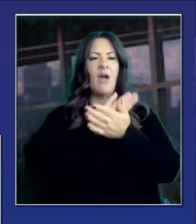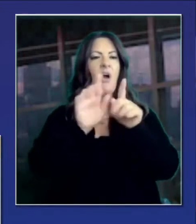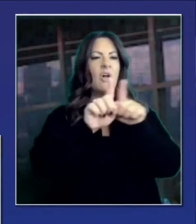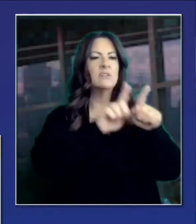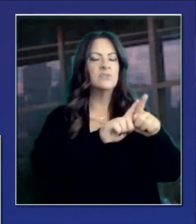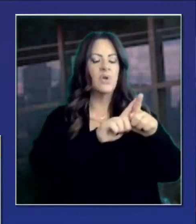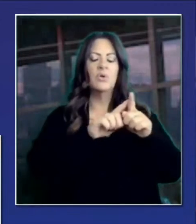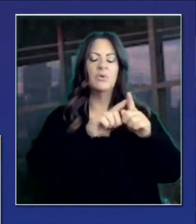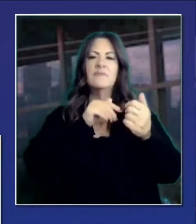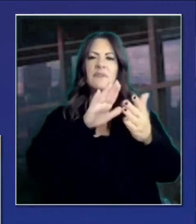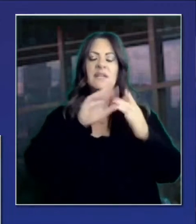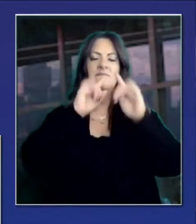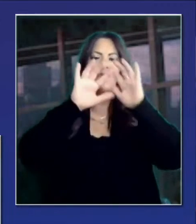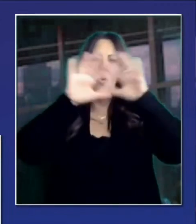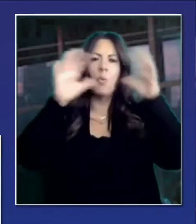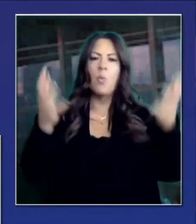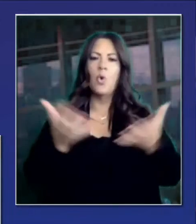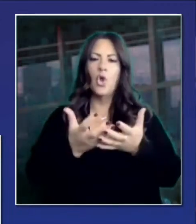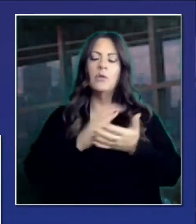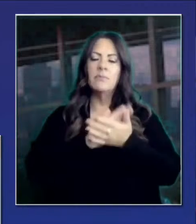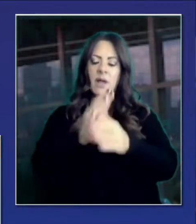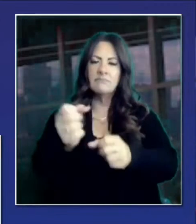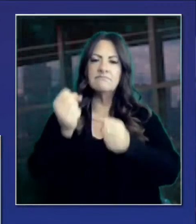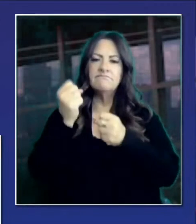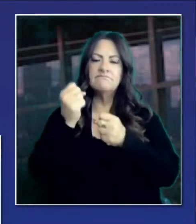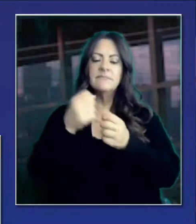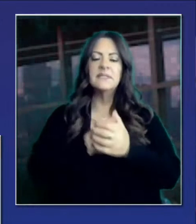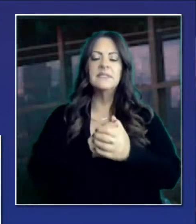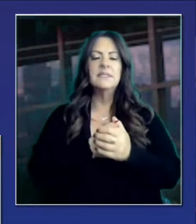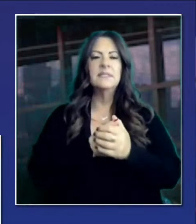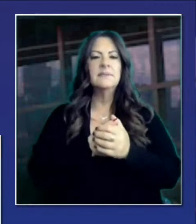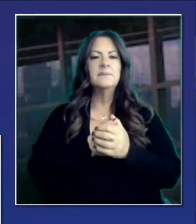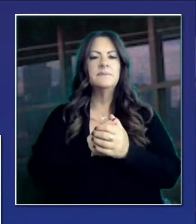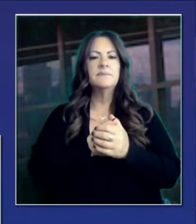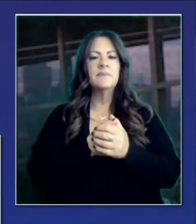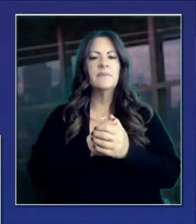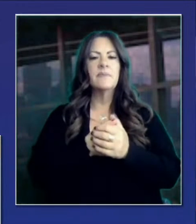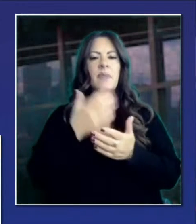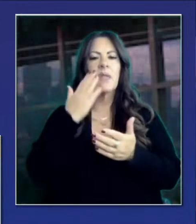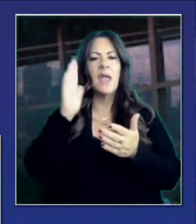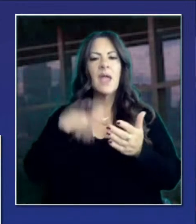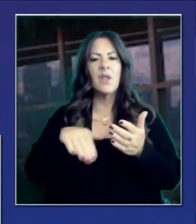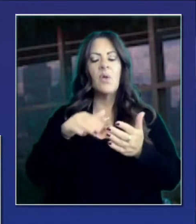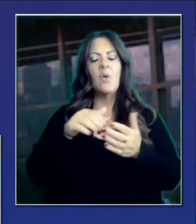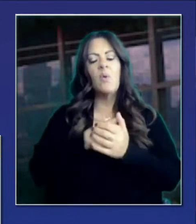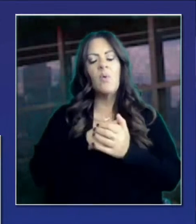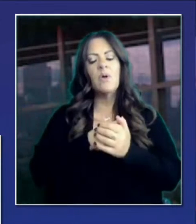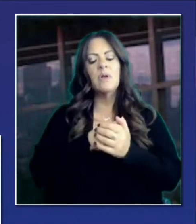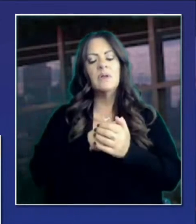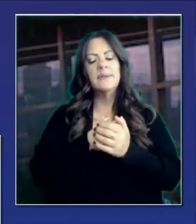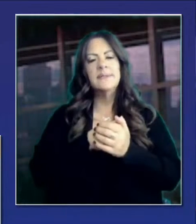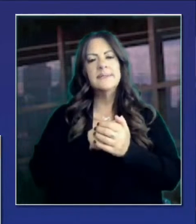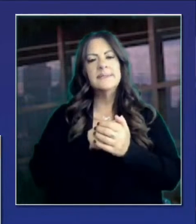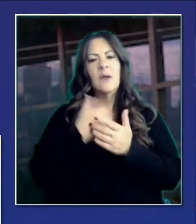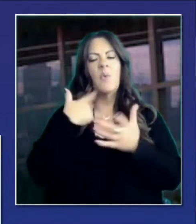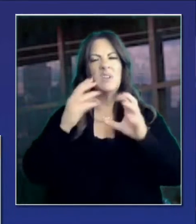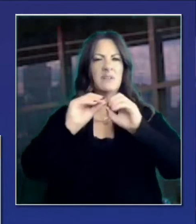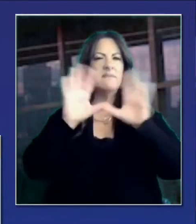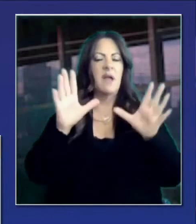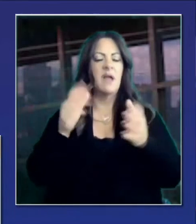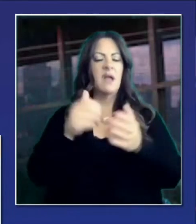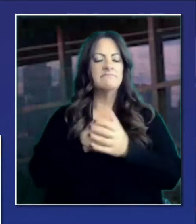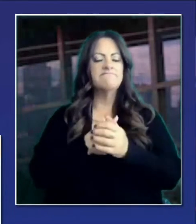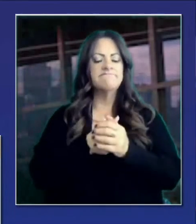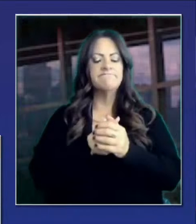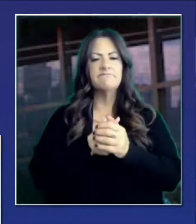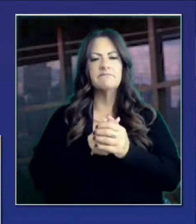have specifically addressed the issues around simplification by, as I noted a moment ago, clarifying that we believe